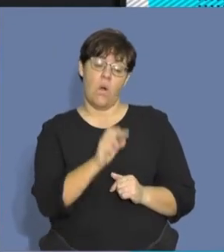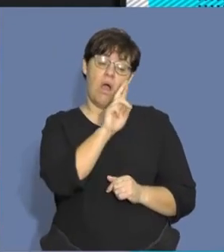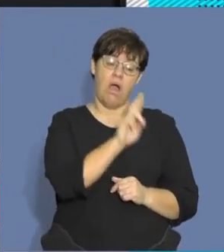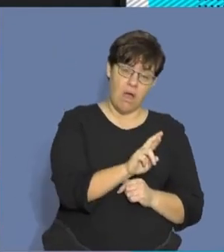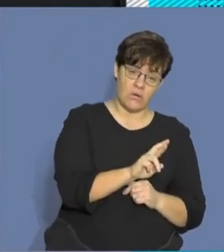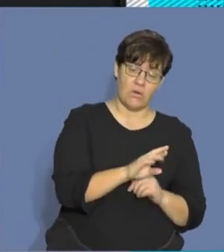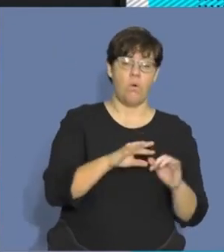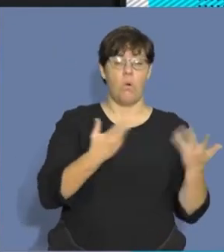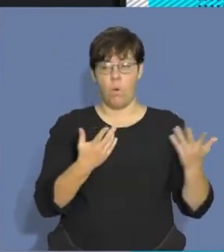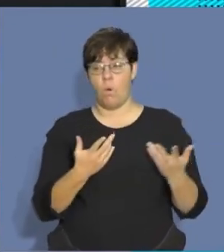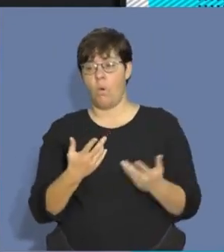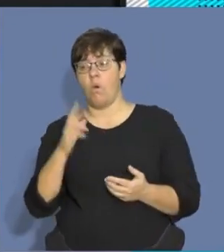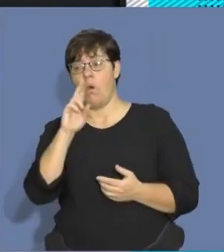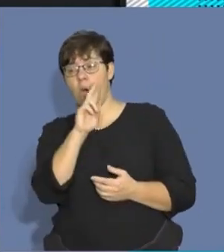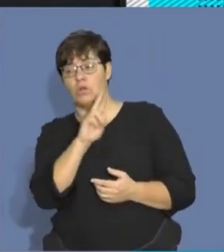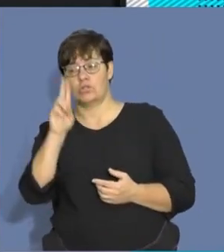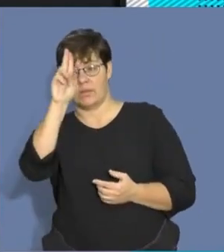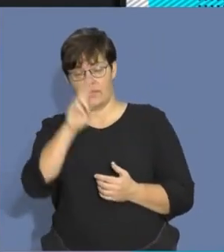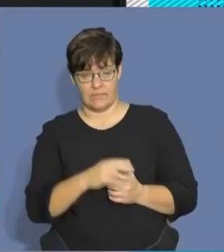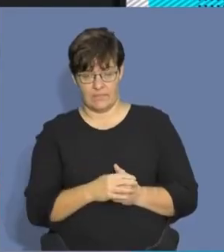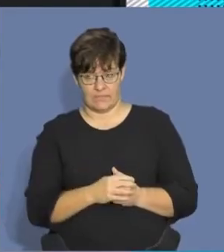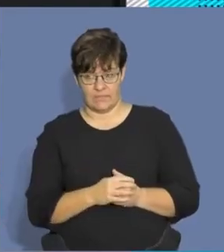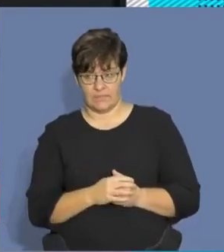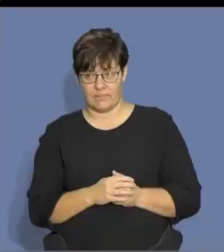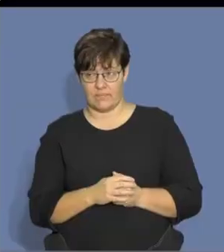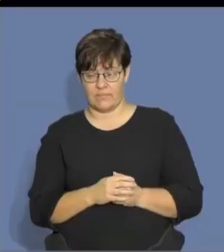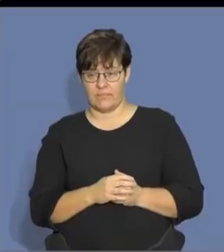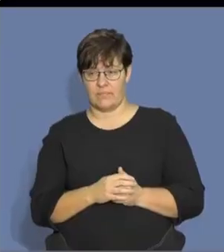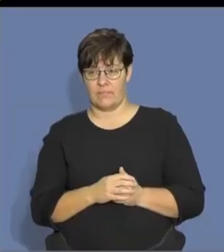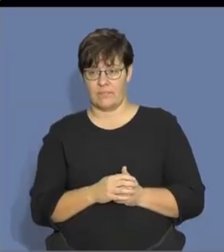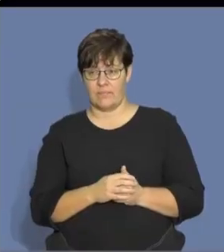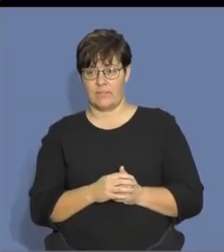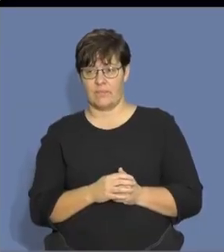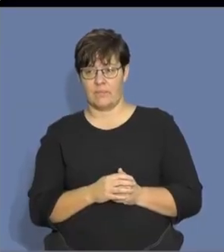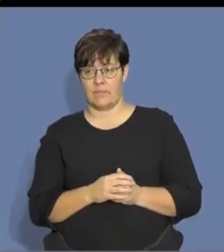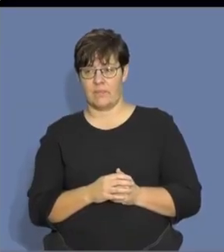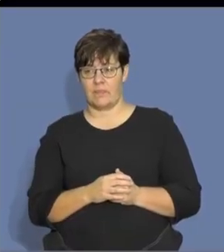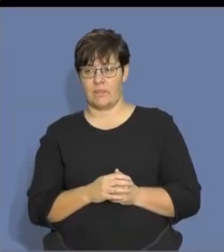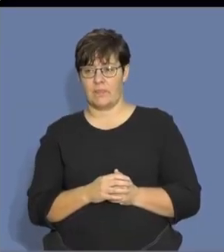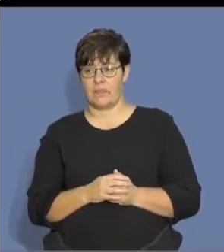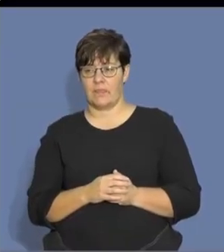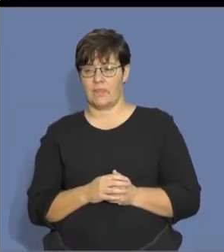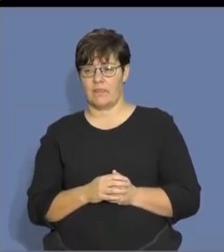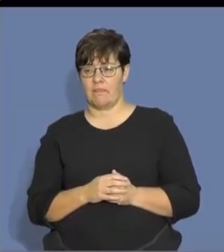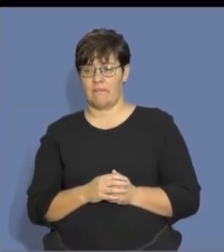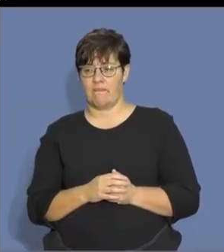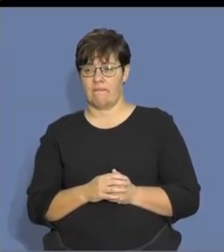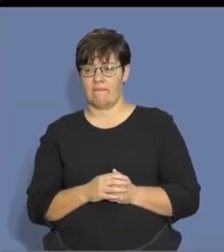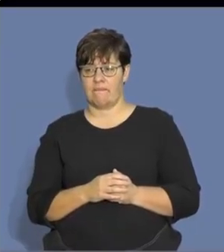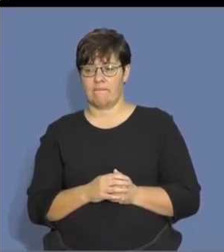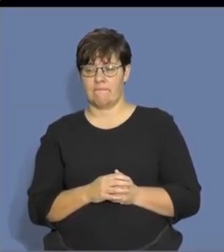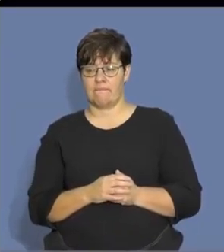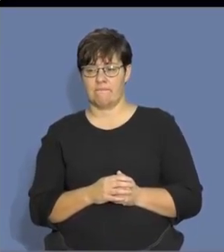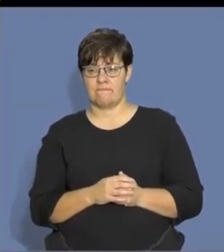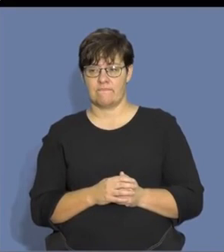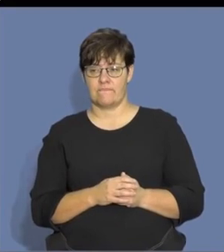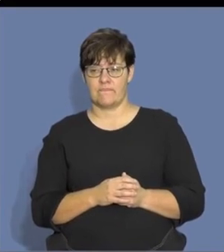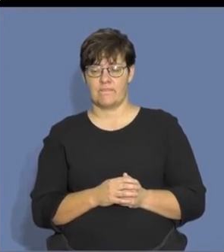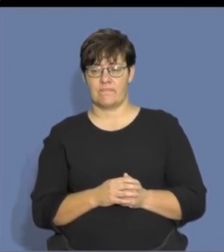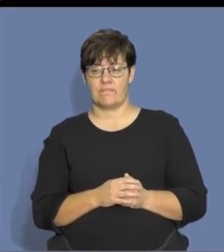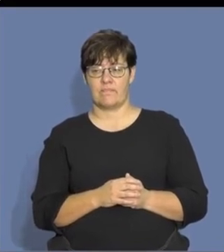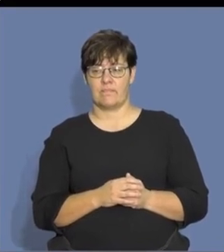radius or whether I'm talking about the radius squared. Okay, wonderful. So that's our first example. Let's move on to our next